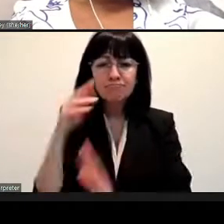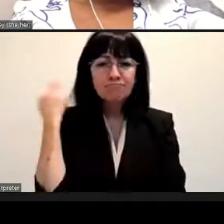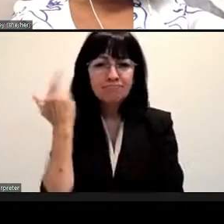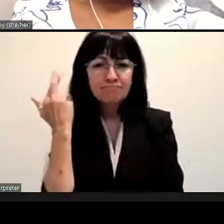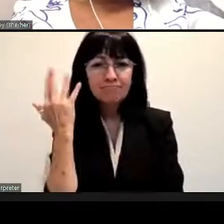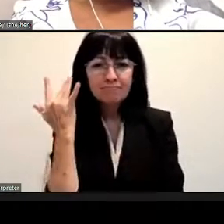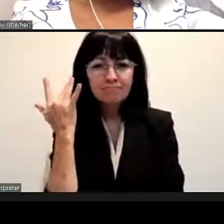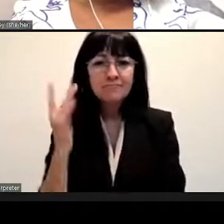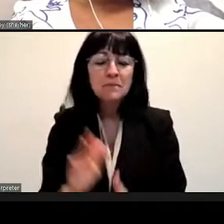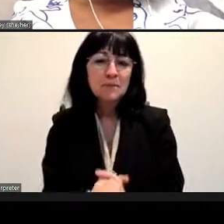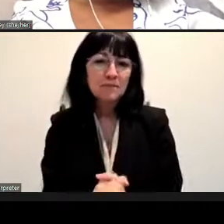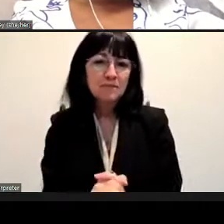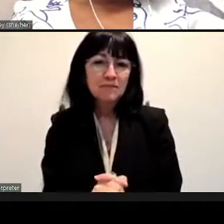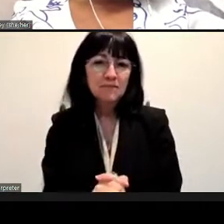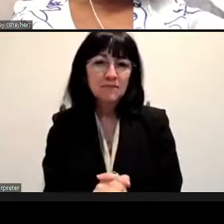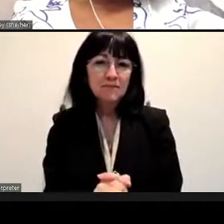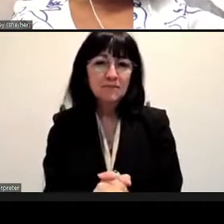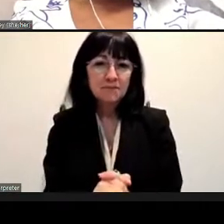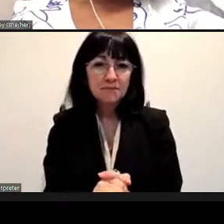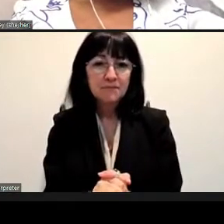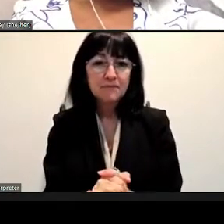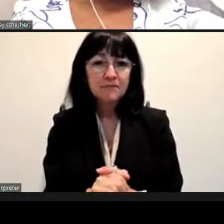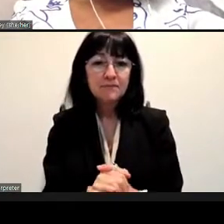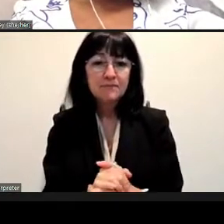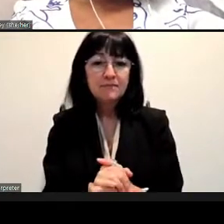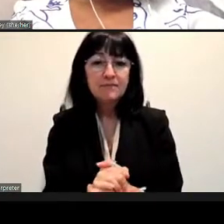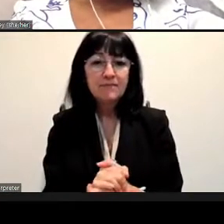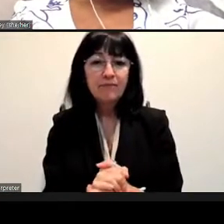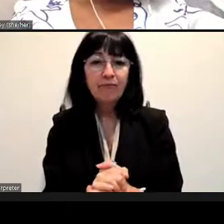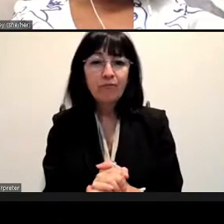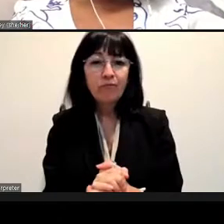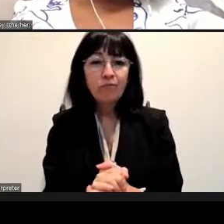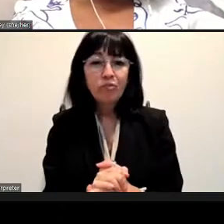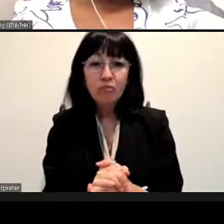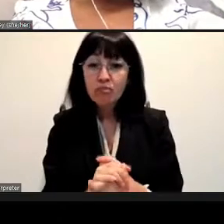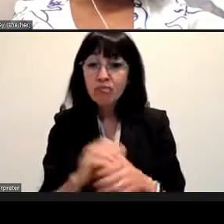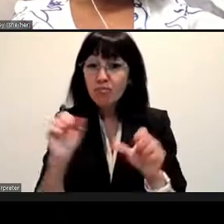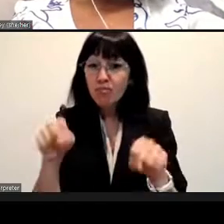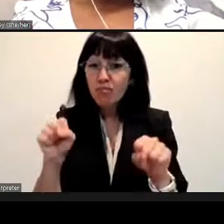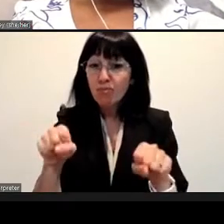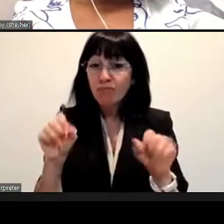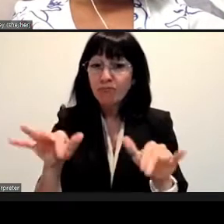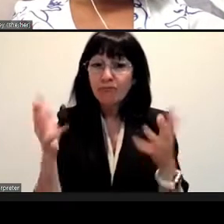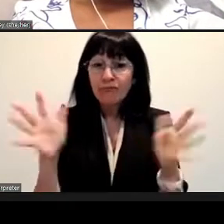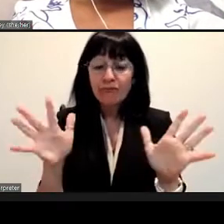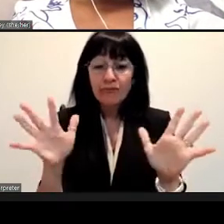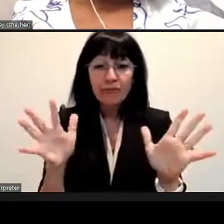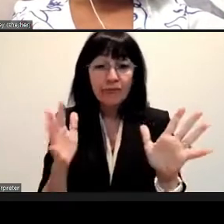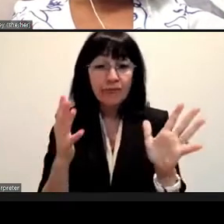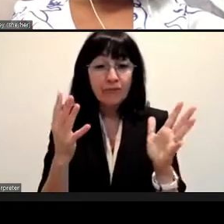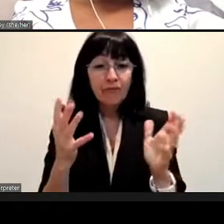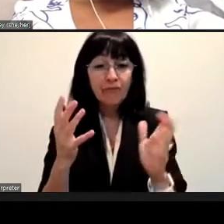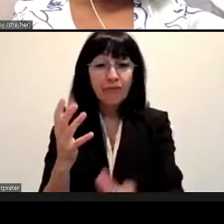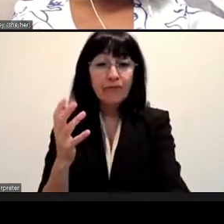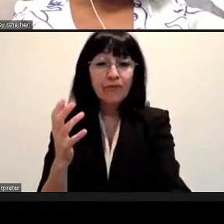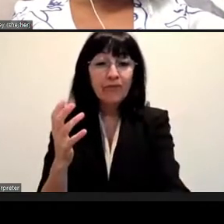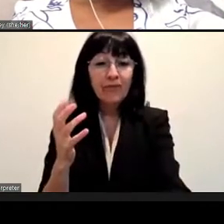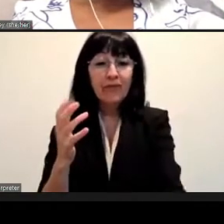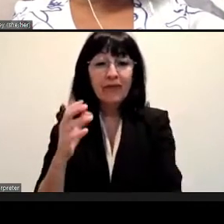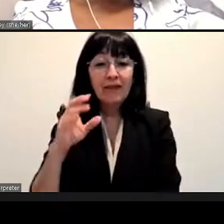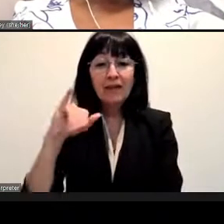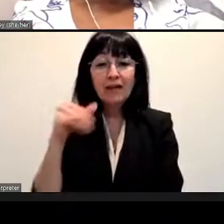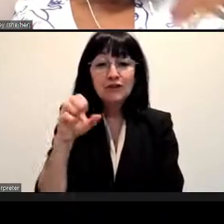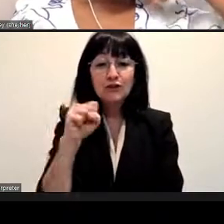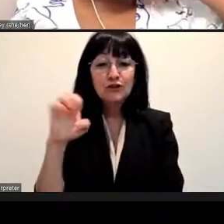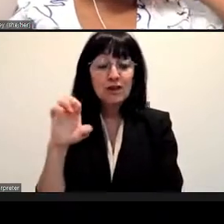And I think that's it, right? Is that the entire check-in? That's it. Yeah, I'm wondering, Jesse, thank you for leading our check-in. I